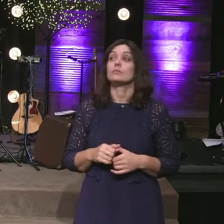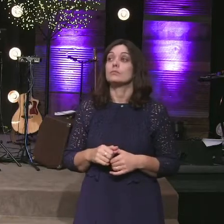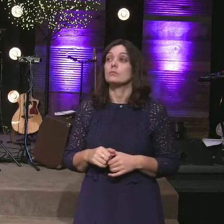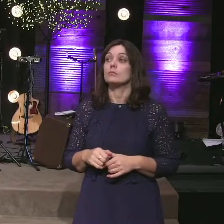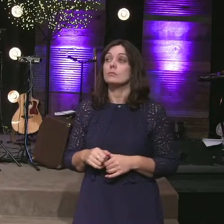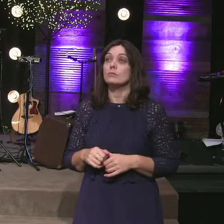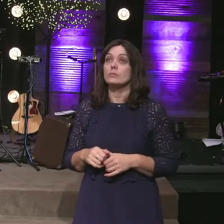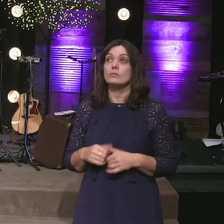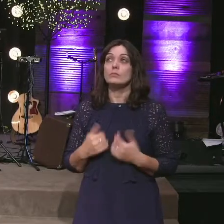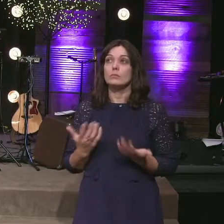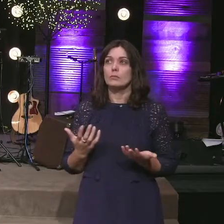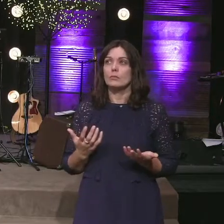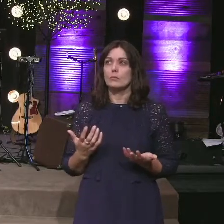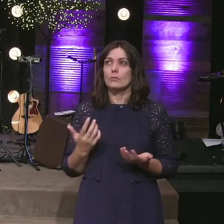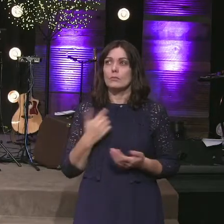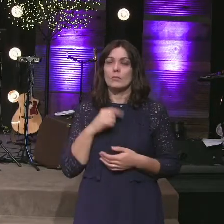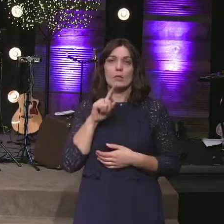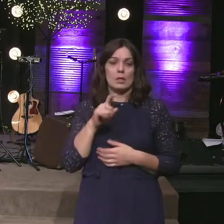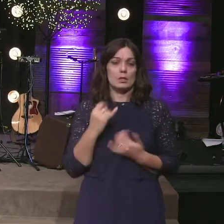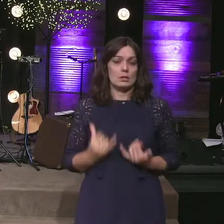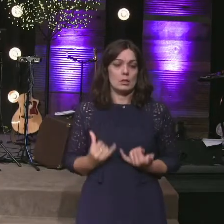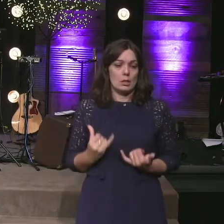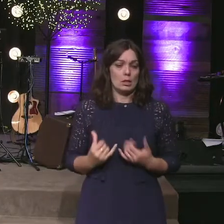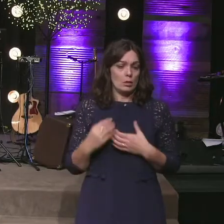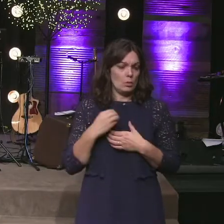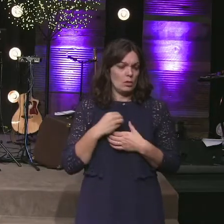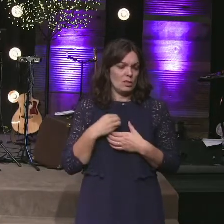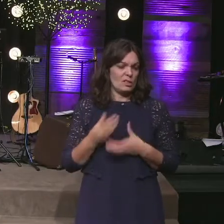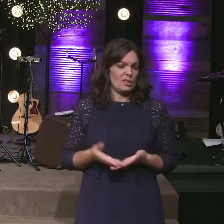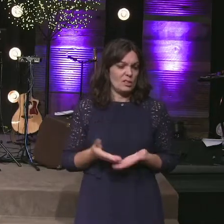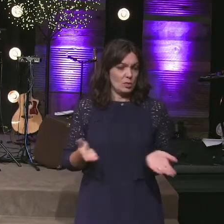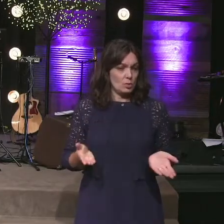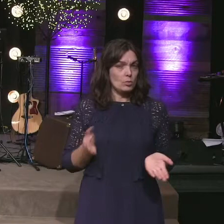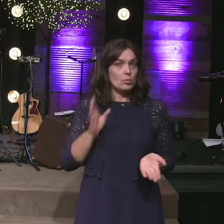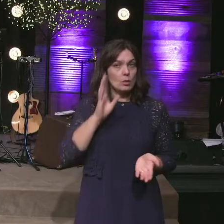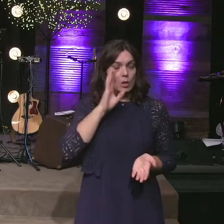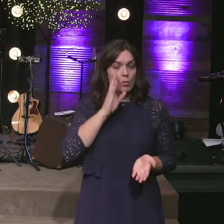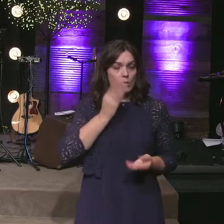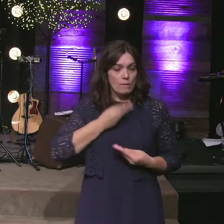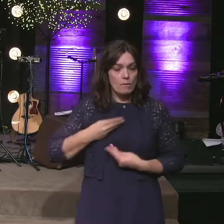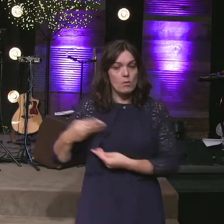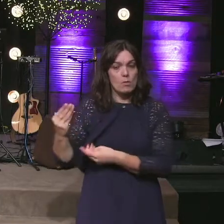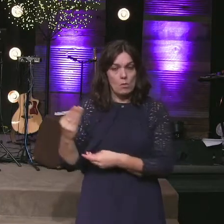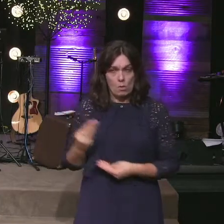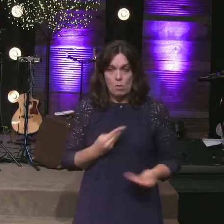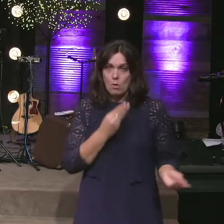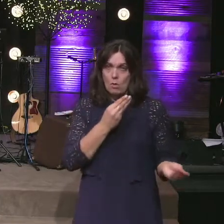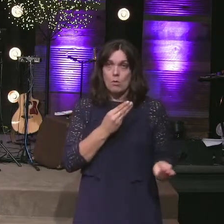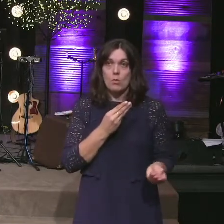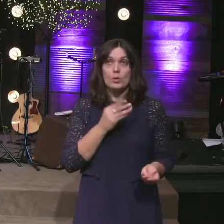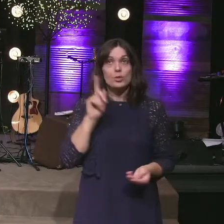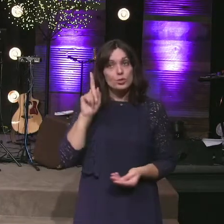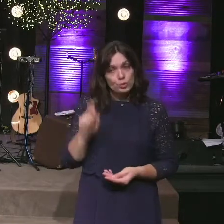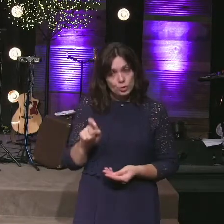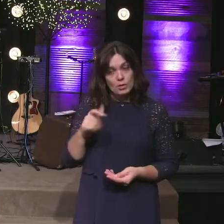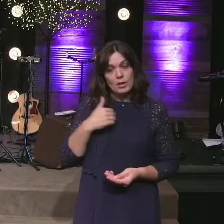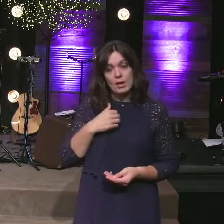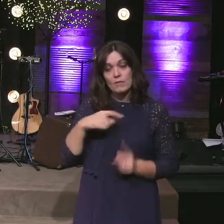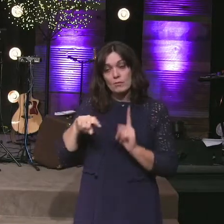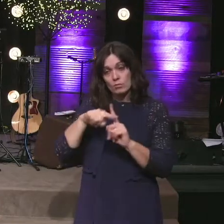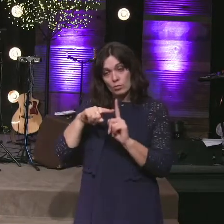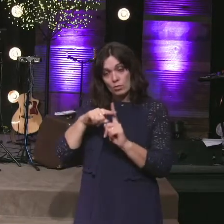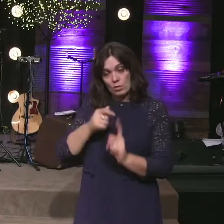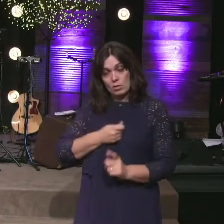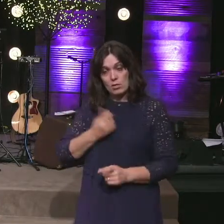So I ask you today, what's in you? Because what's in you is going to flow out of you. And there ought to be some good things flowing out of you because you're